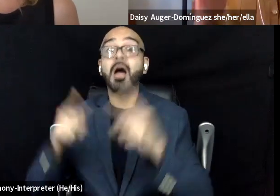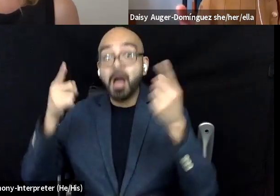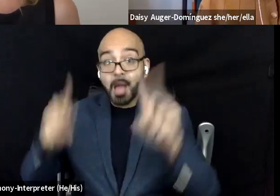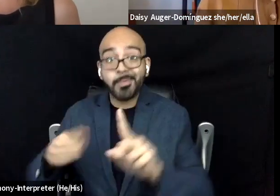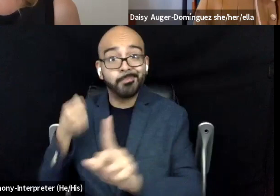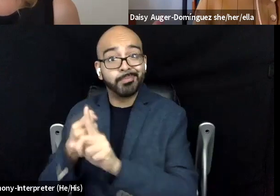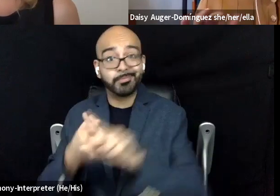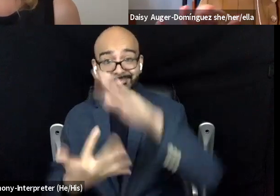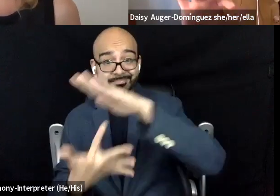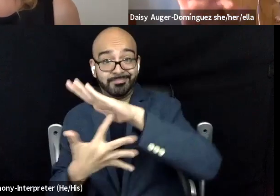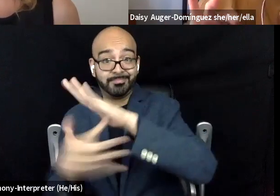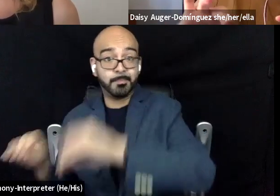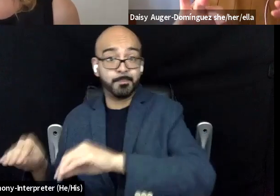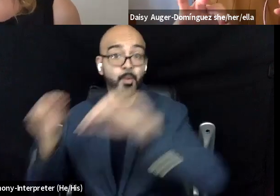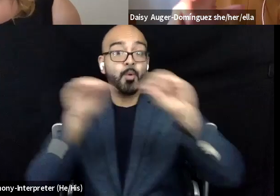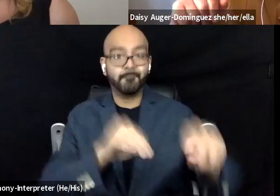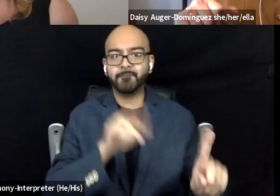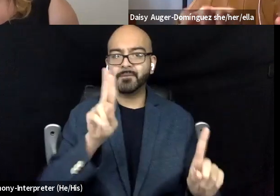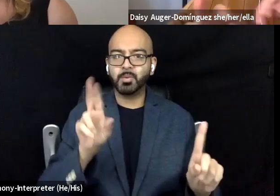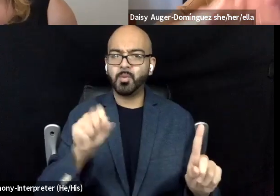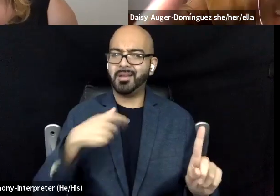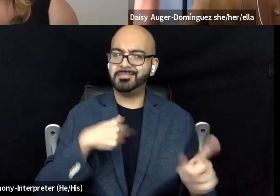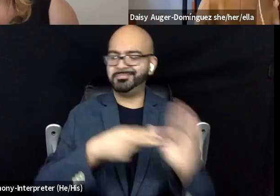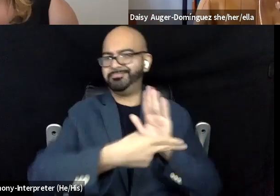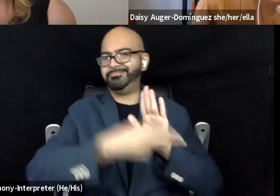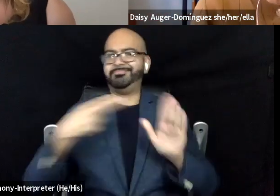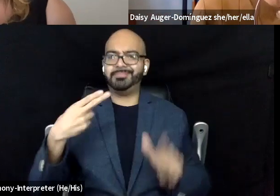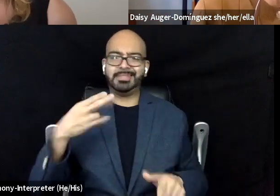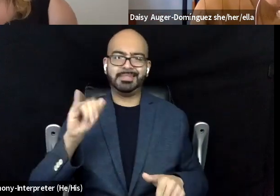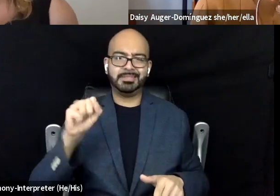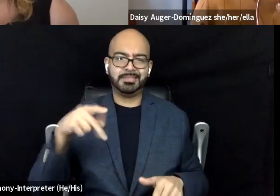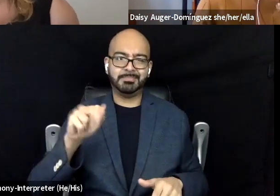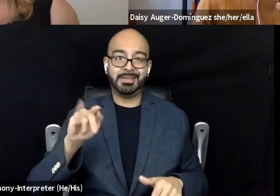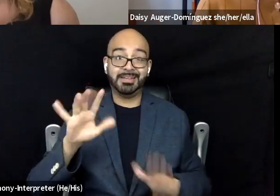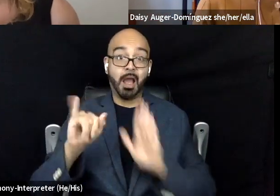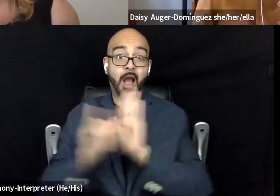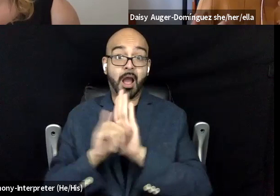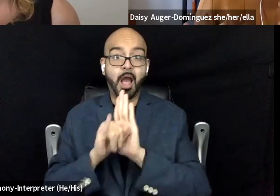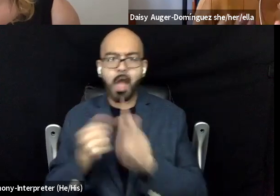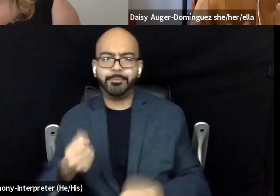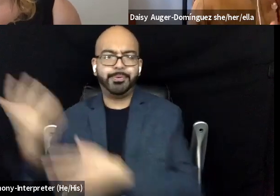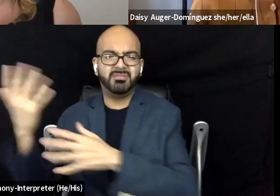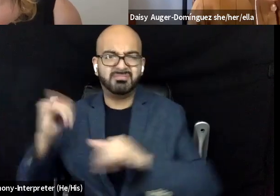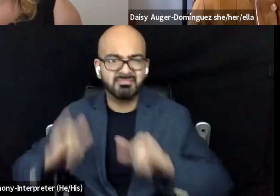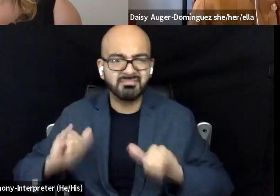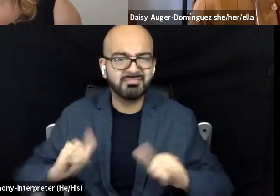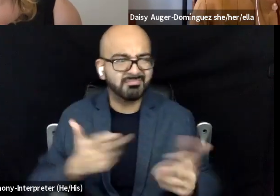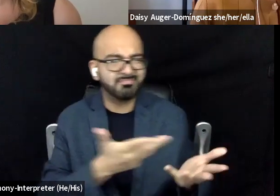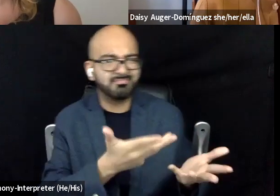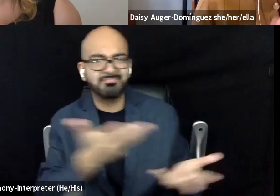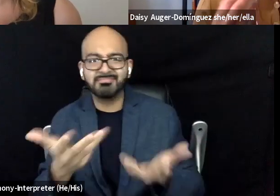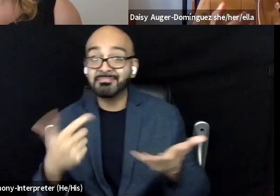a term that all of a sudden seemed to envelop everything about me. And it wasn't a term that I rejected,